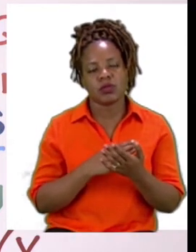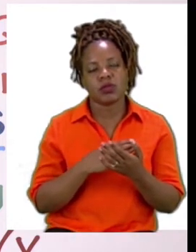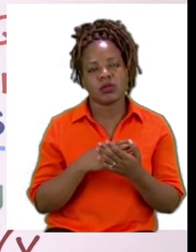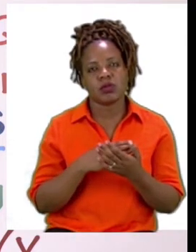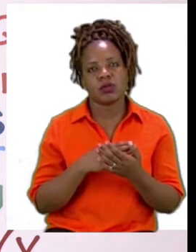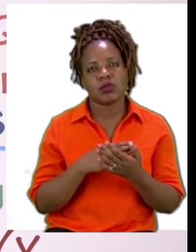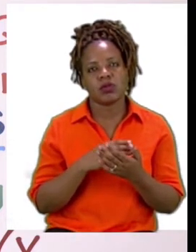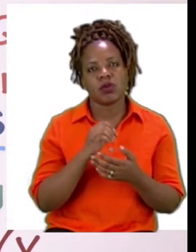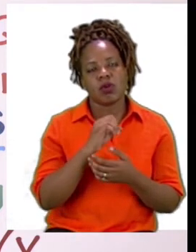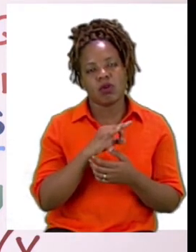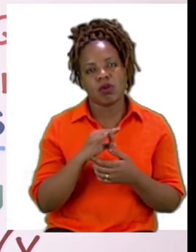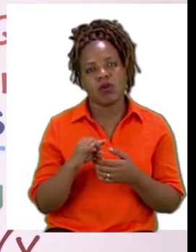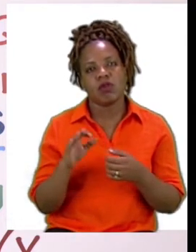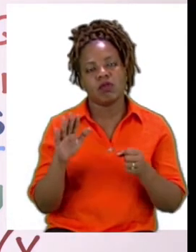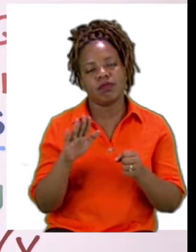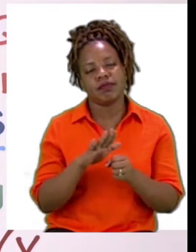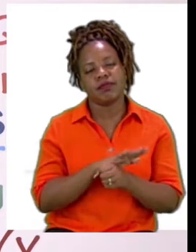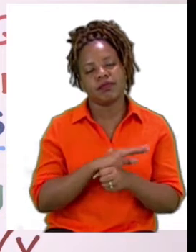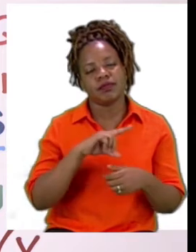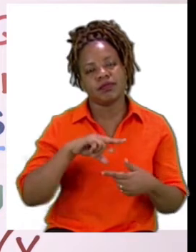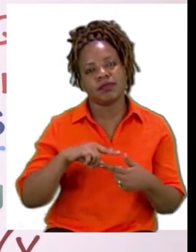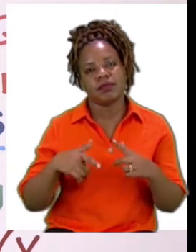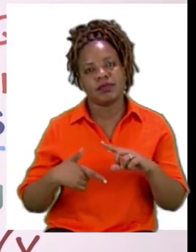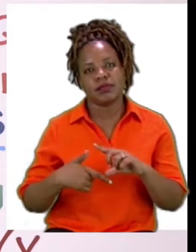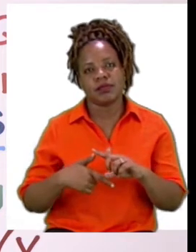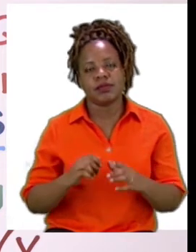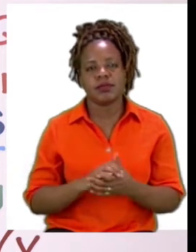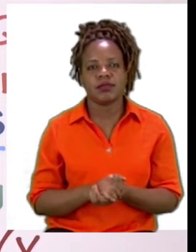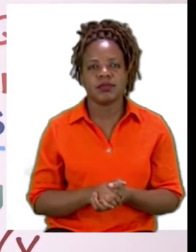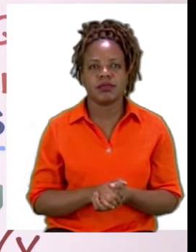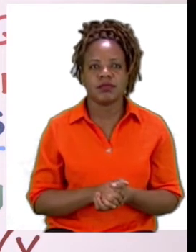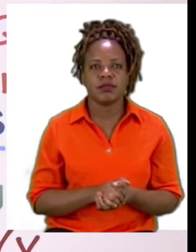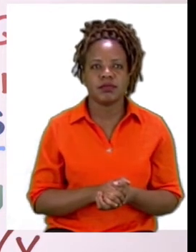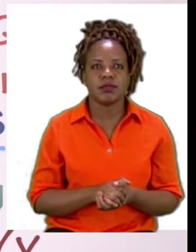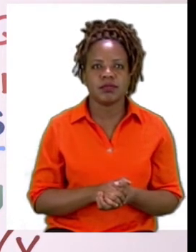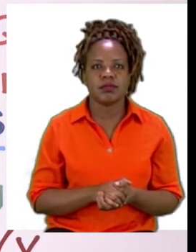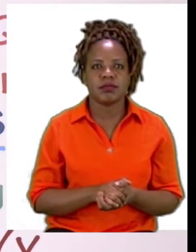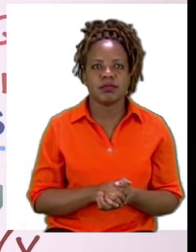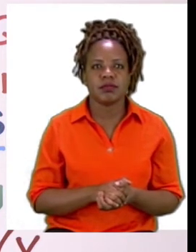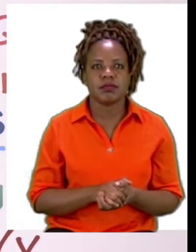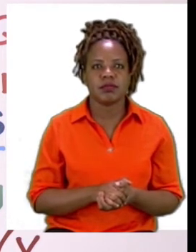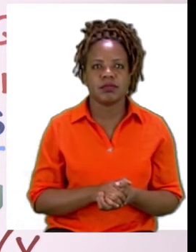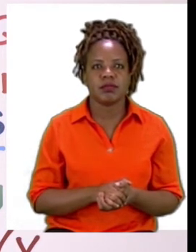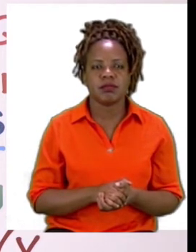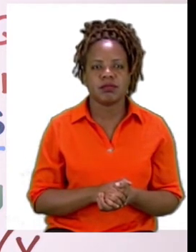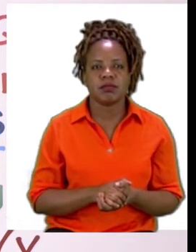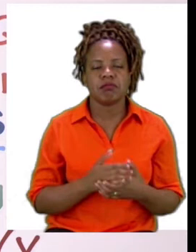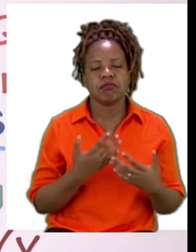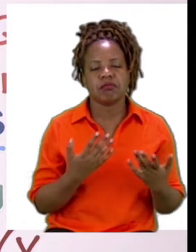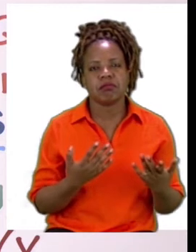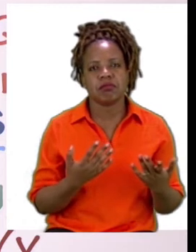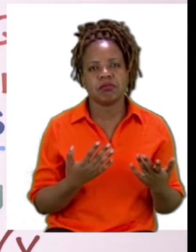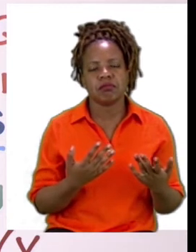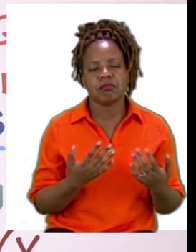fraction. Then, now, if you were to tell me that, teacher Mutsa, I think I